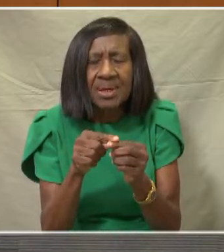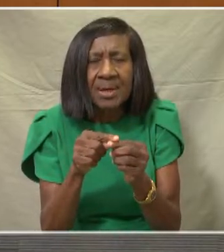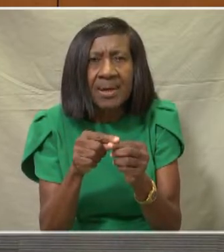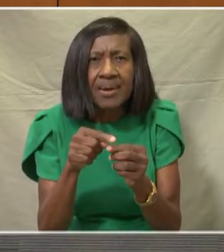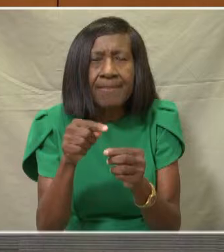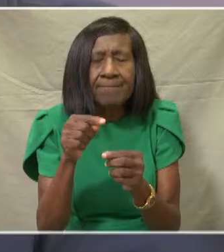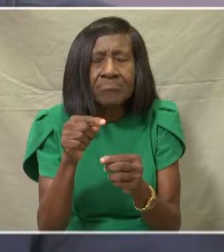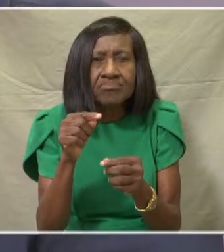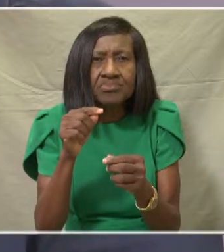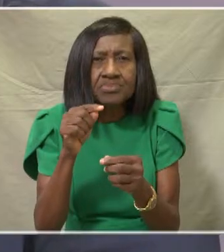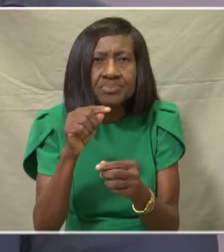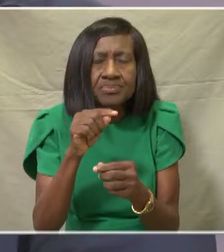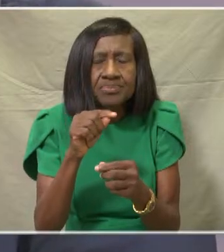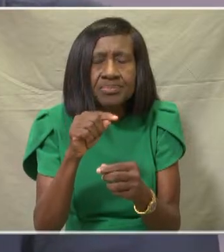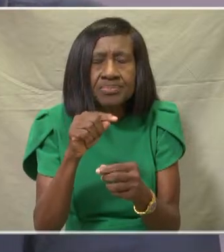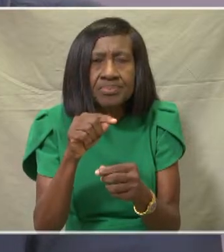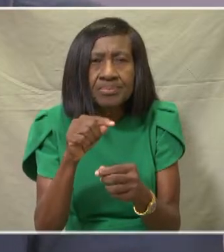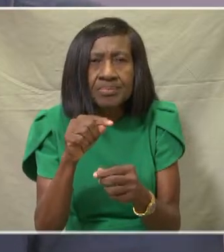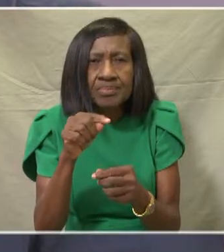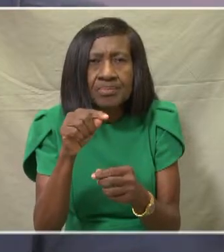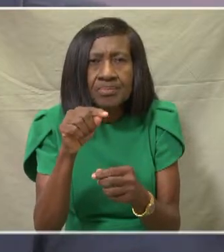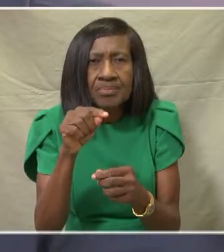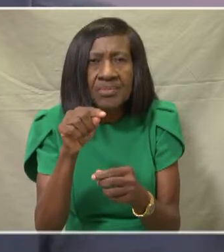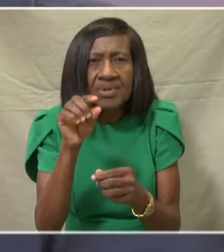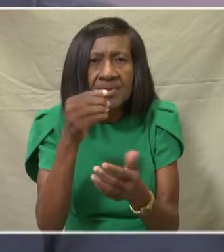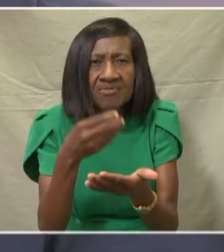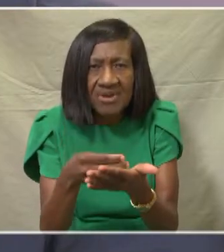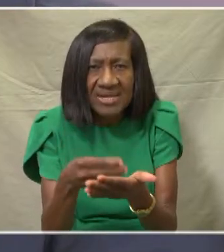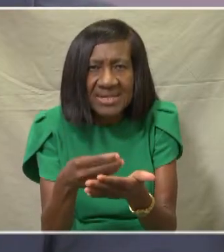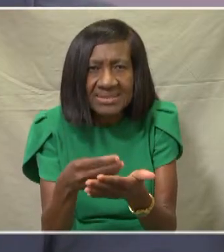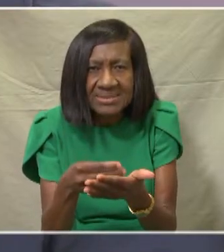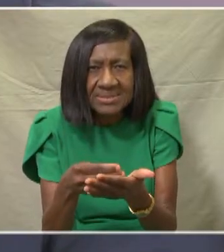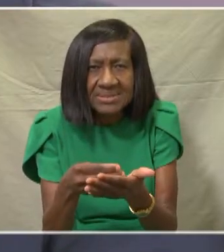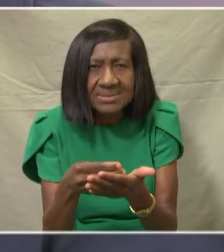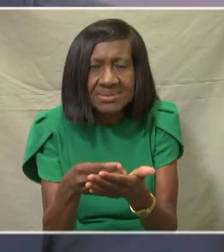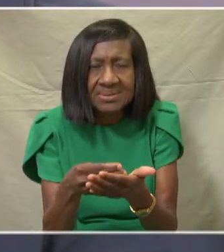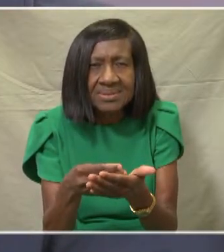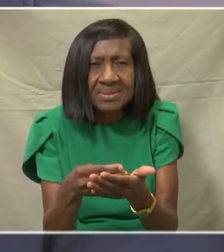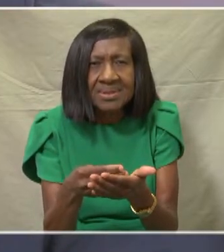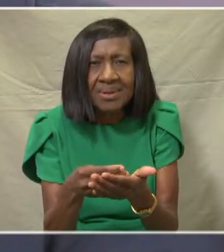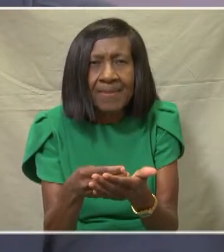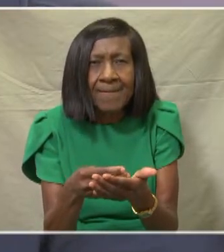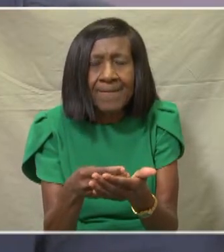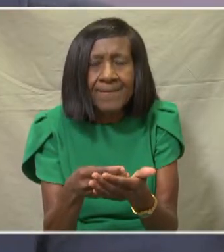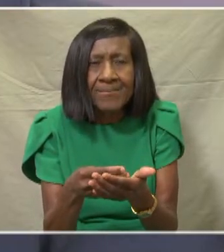a string of other recommendations, none of which have actually been implemented